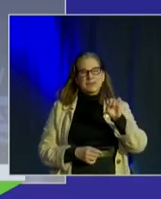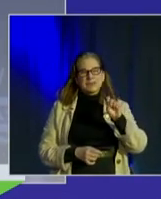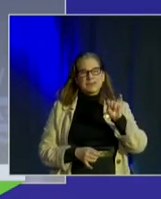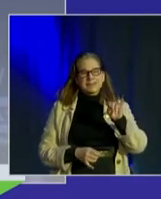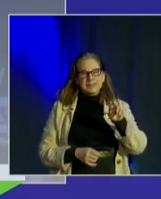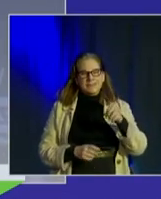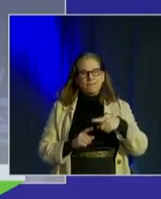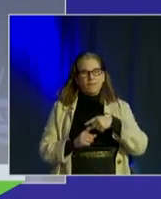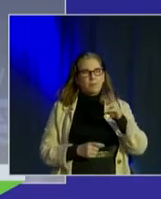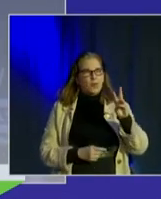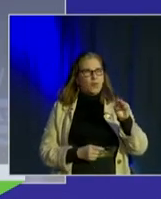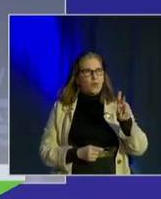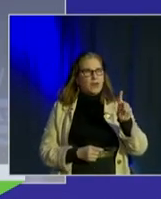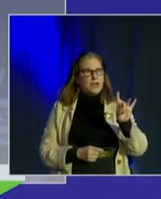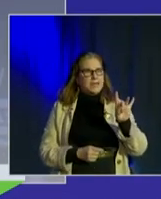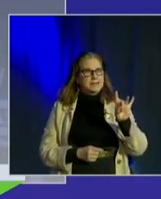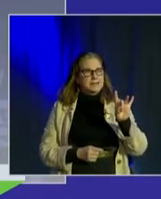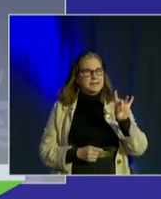Okay.